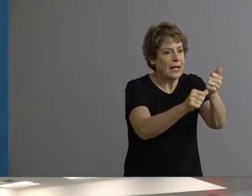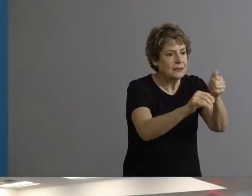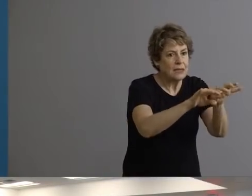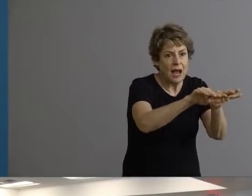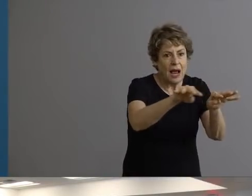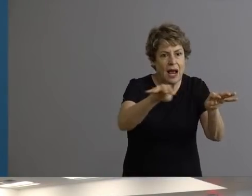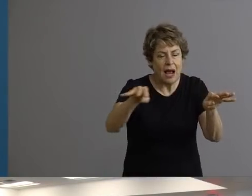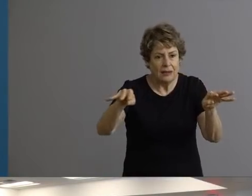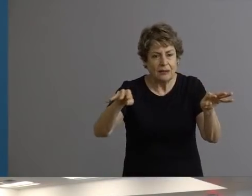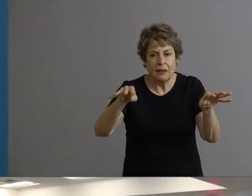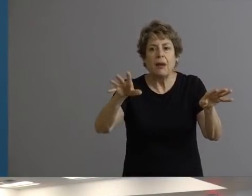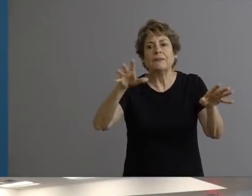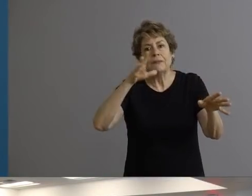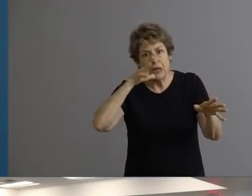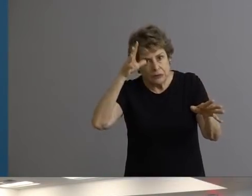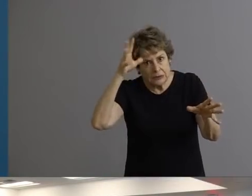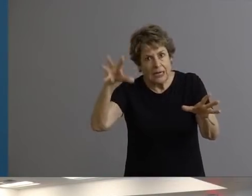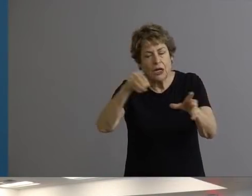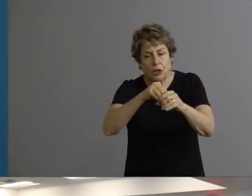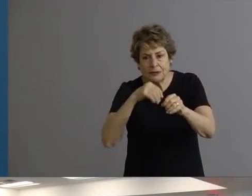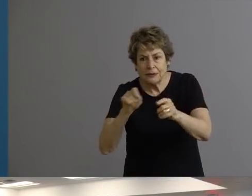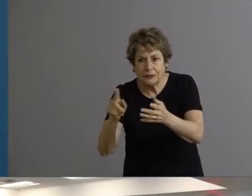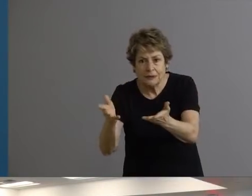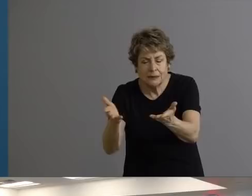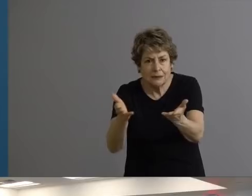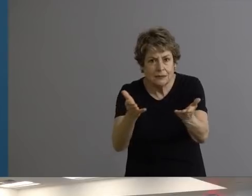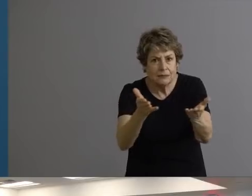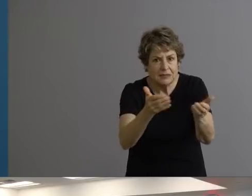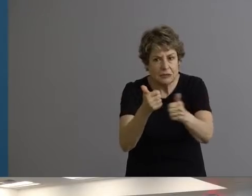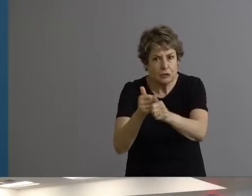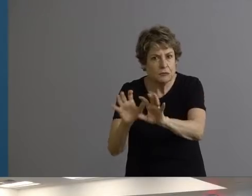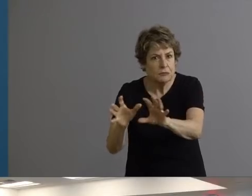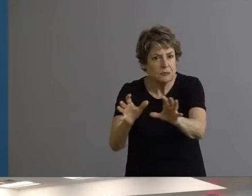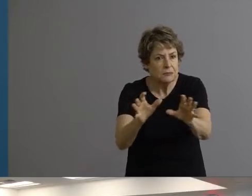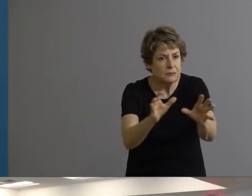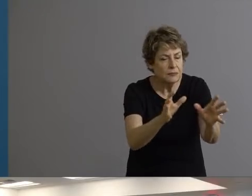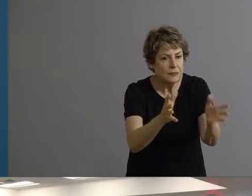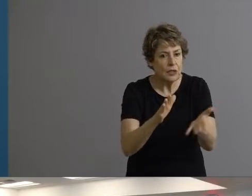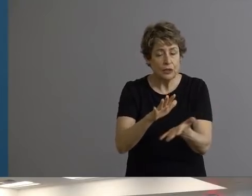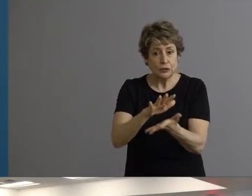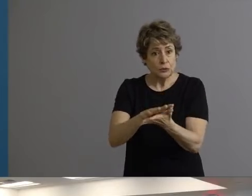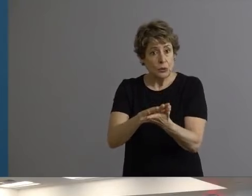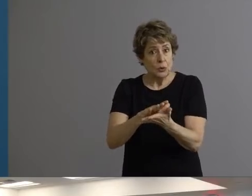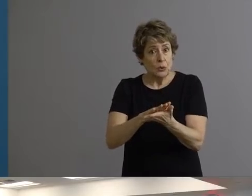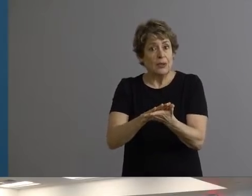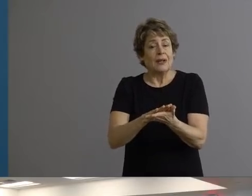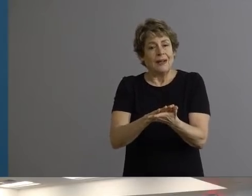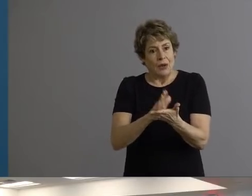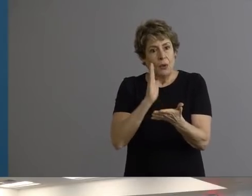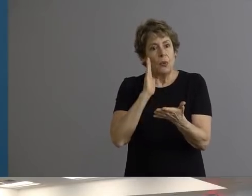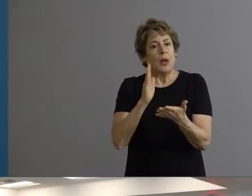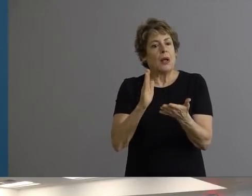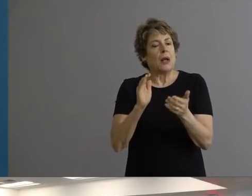had some schools that are going to start up virtually on that date. They've already made that decision.